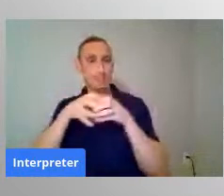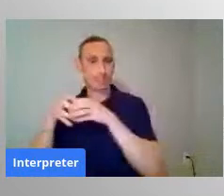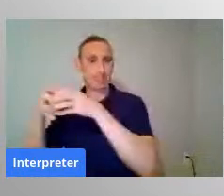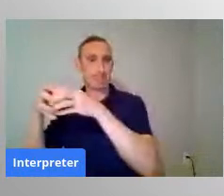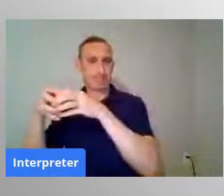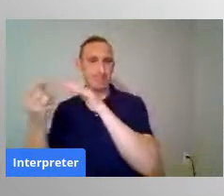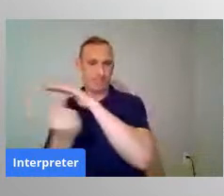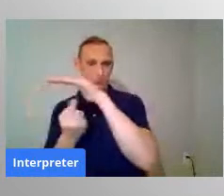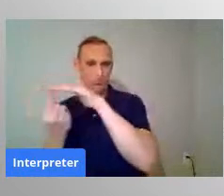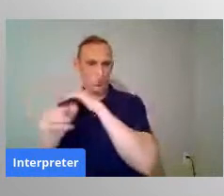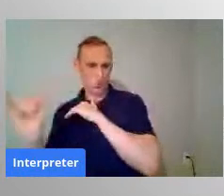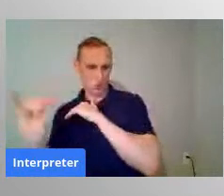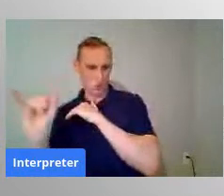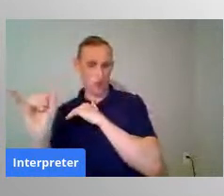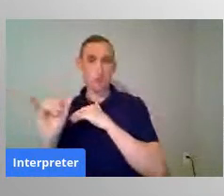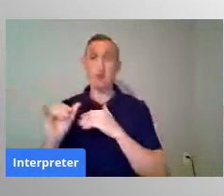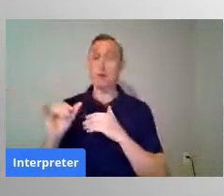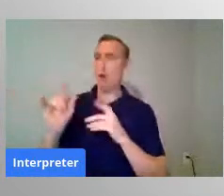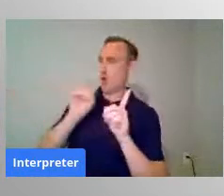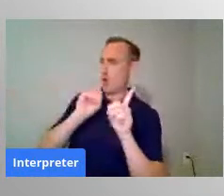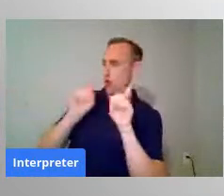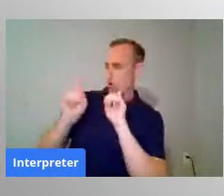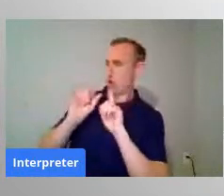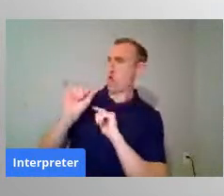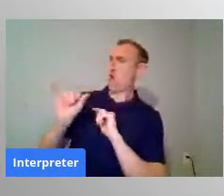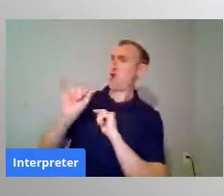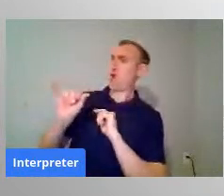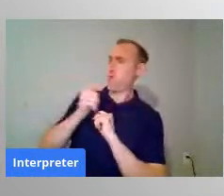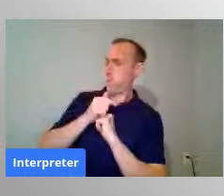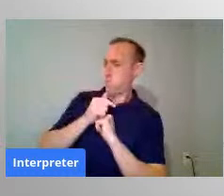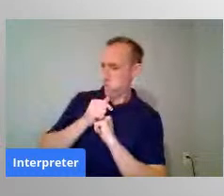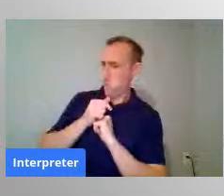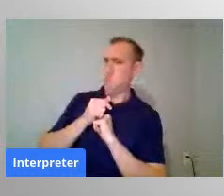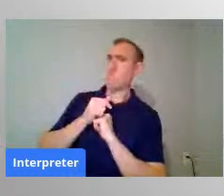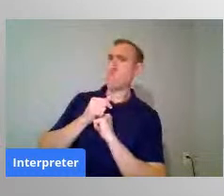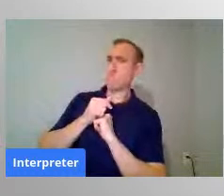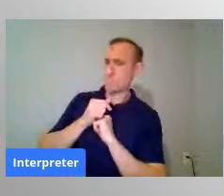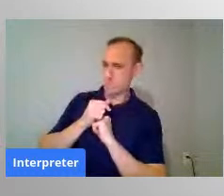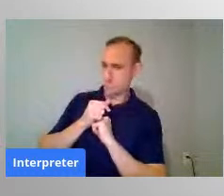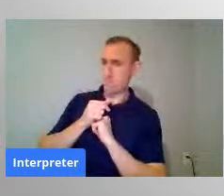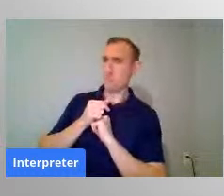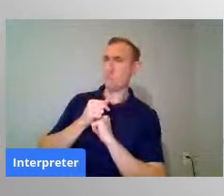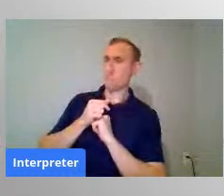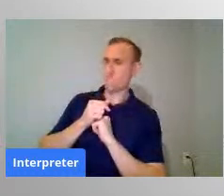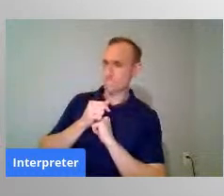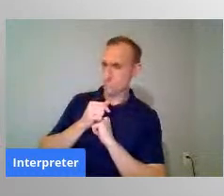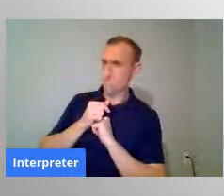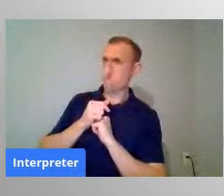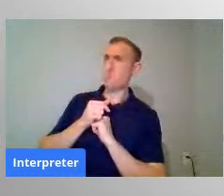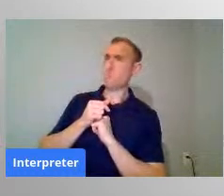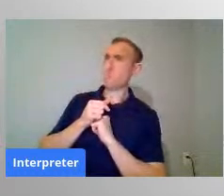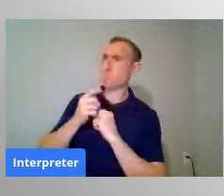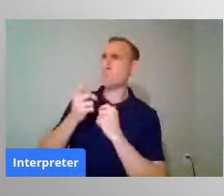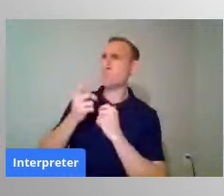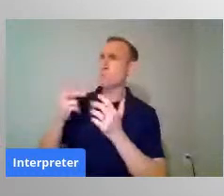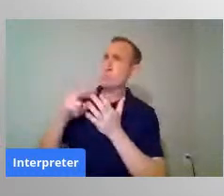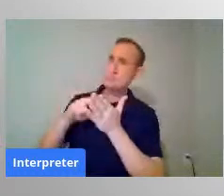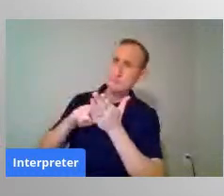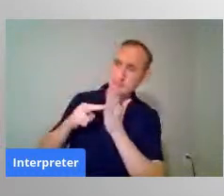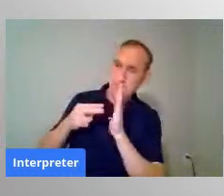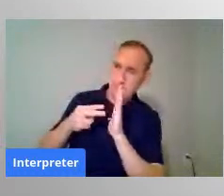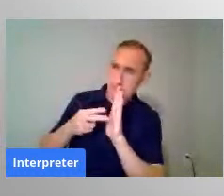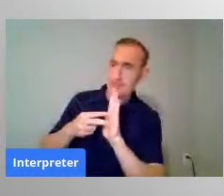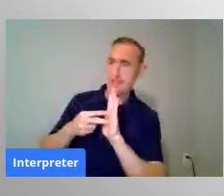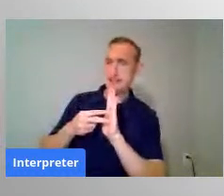So from what I hear you saying, it's really not in our jurisdiction to